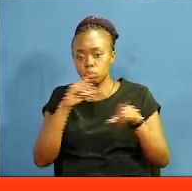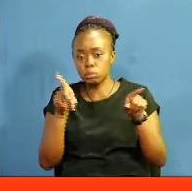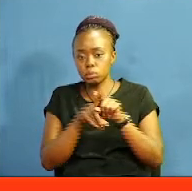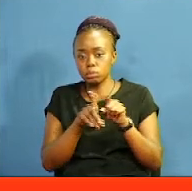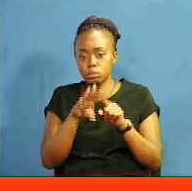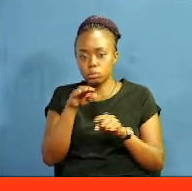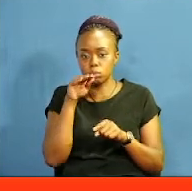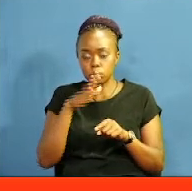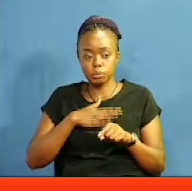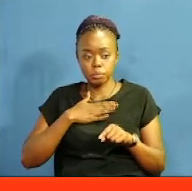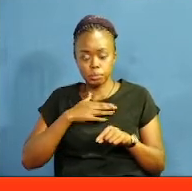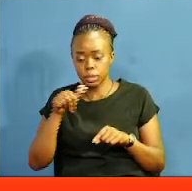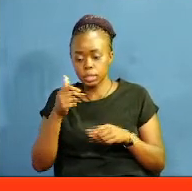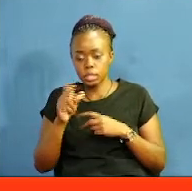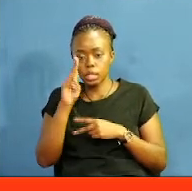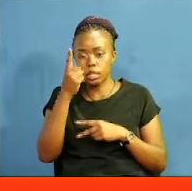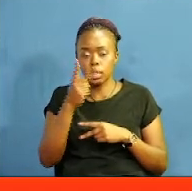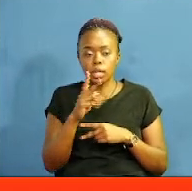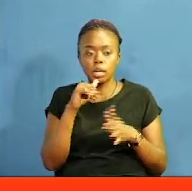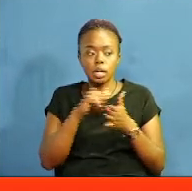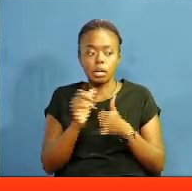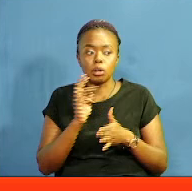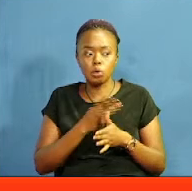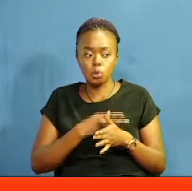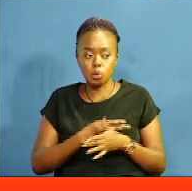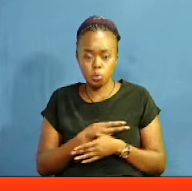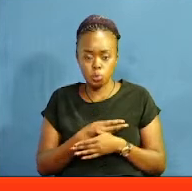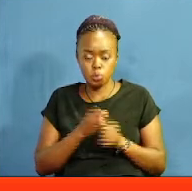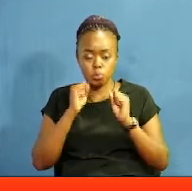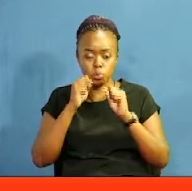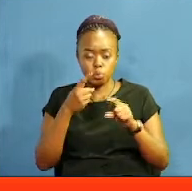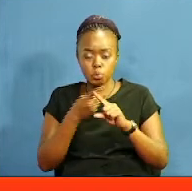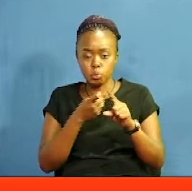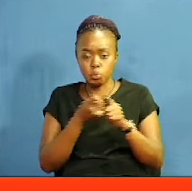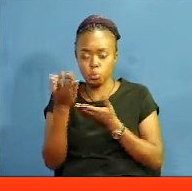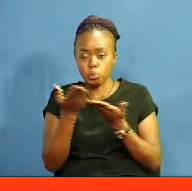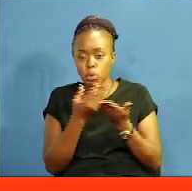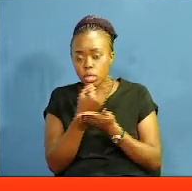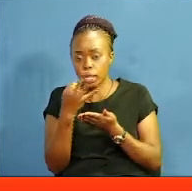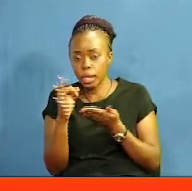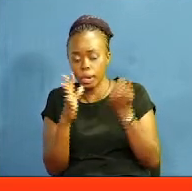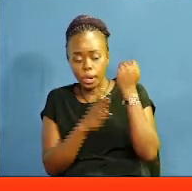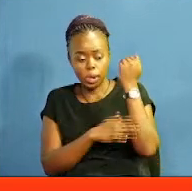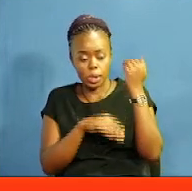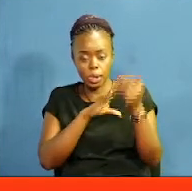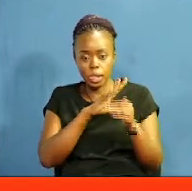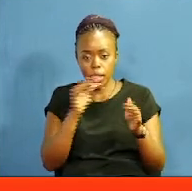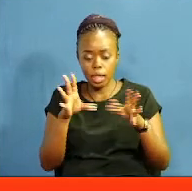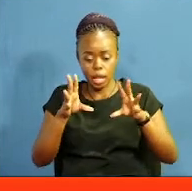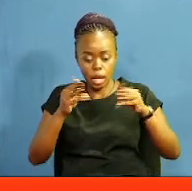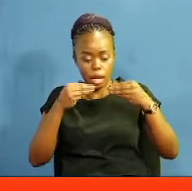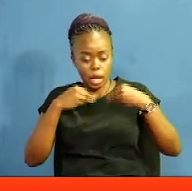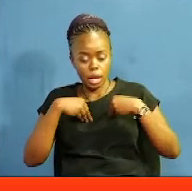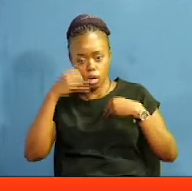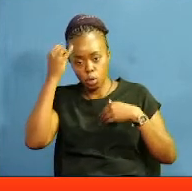also urging my fellow Kenyans that we should detach from politics of ethnicity and